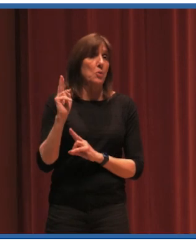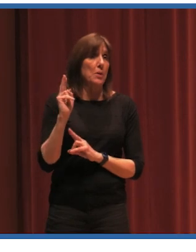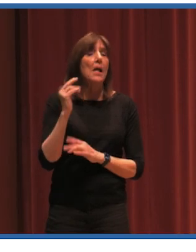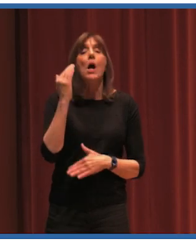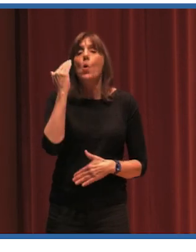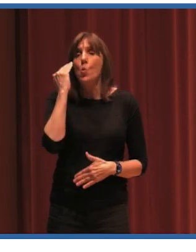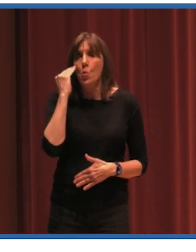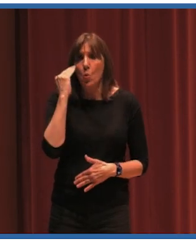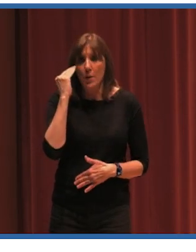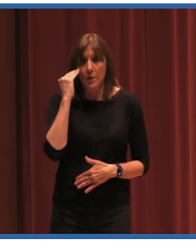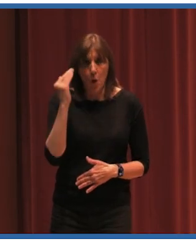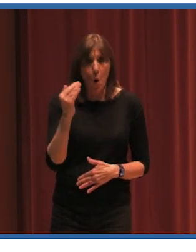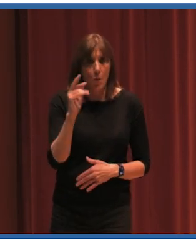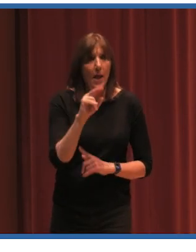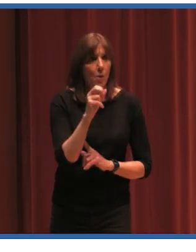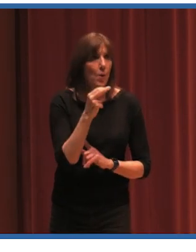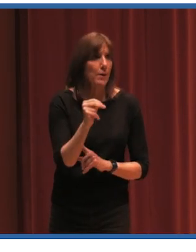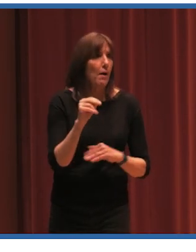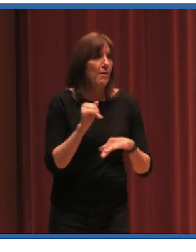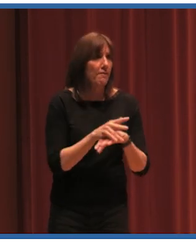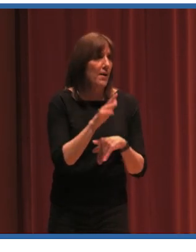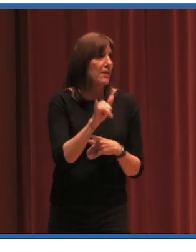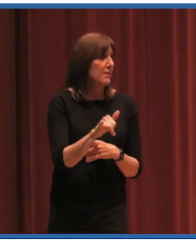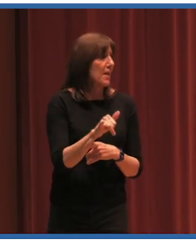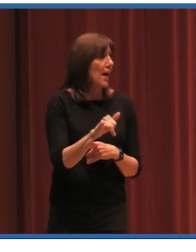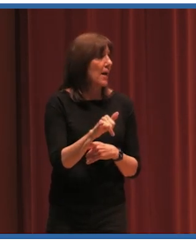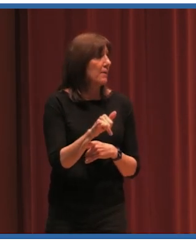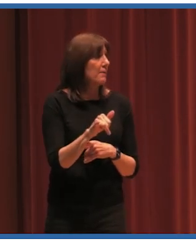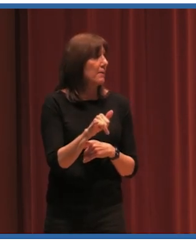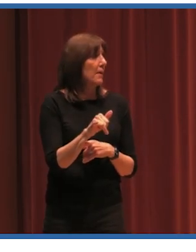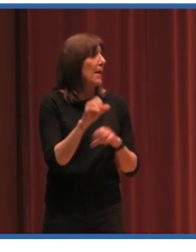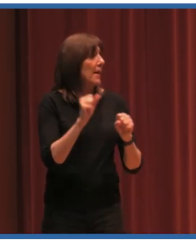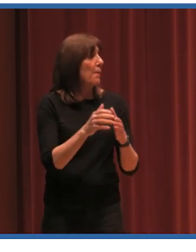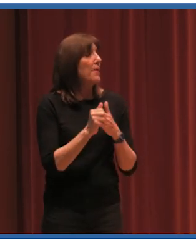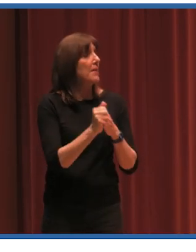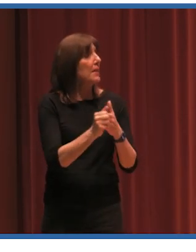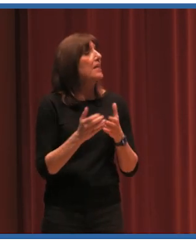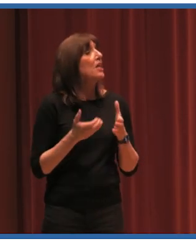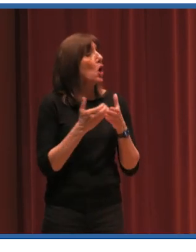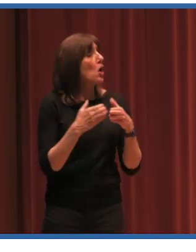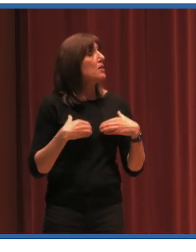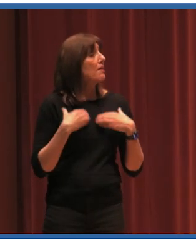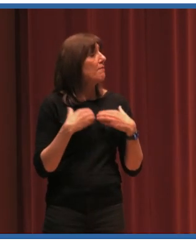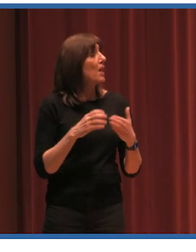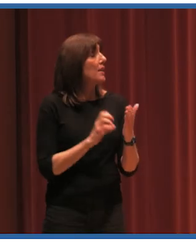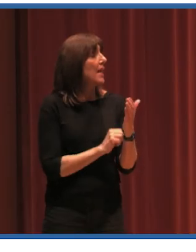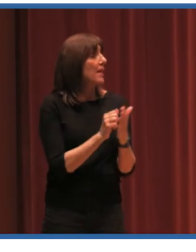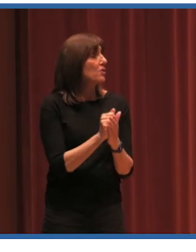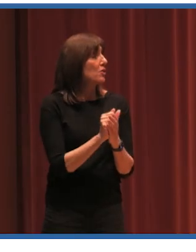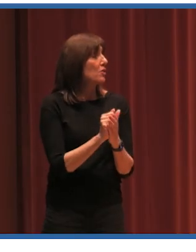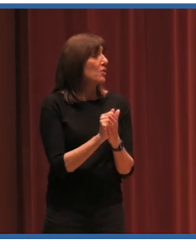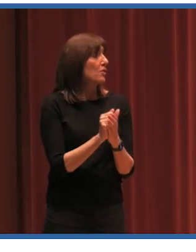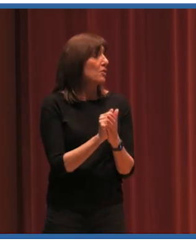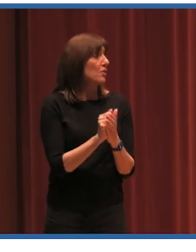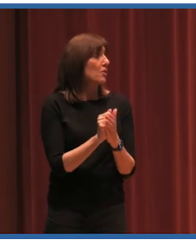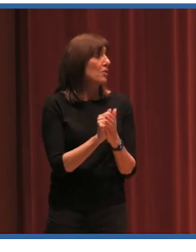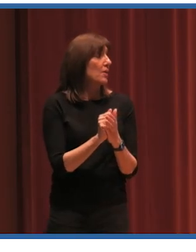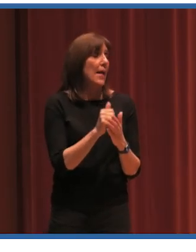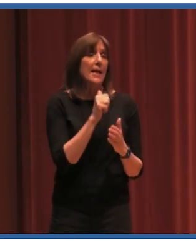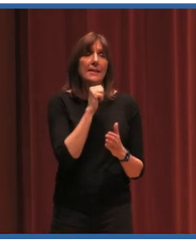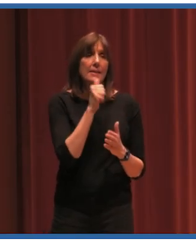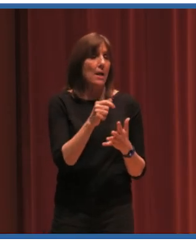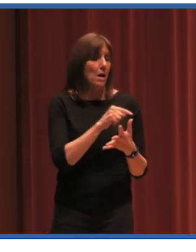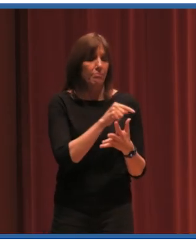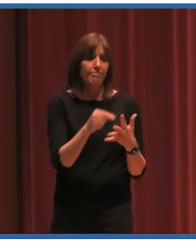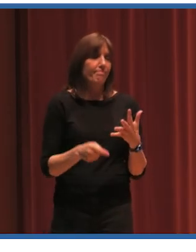that radon is the second leading cause of lung cancer, it's not a criteria